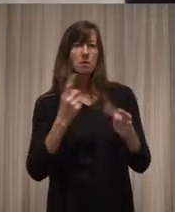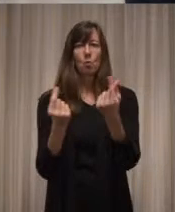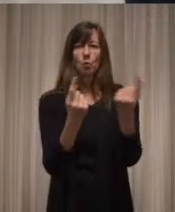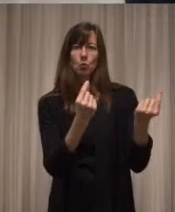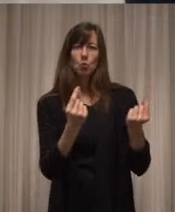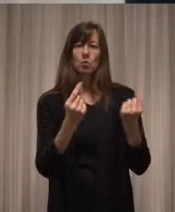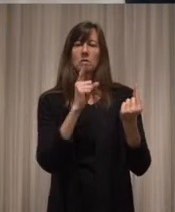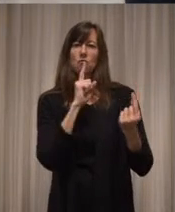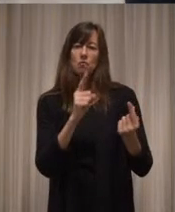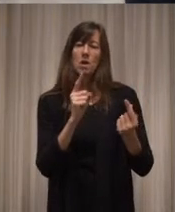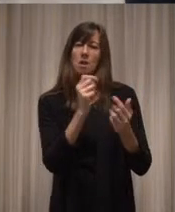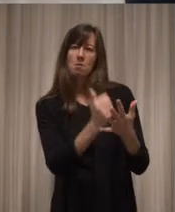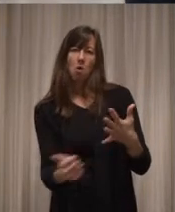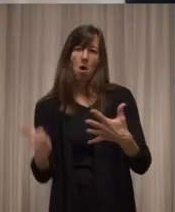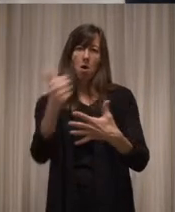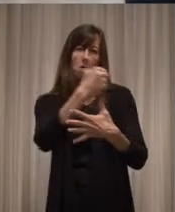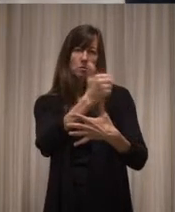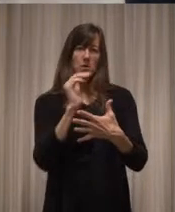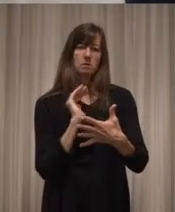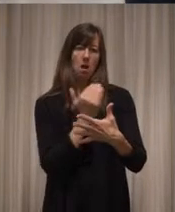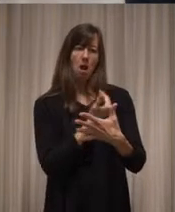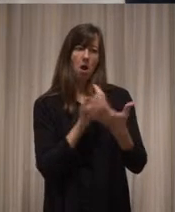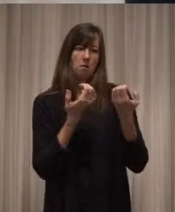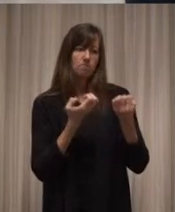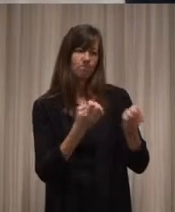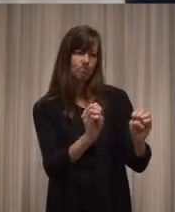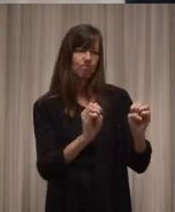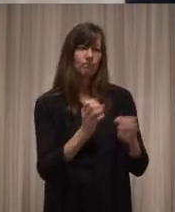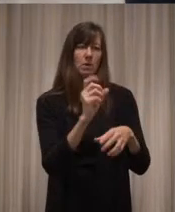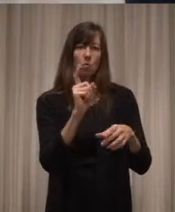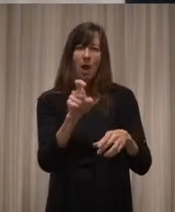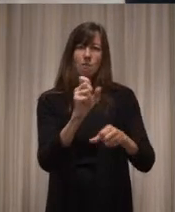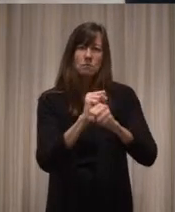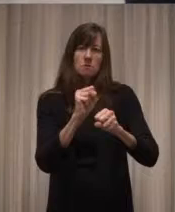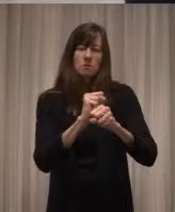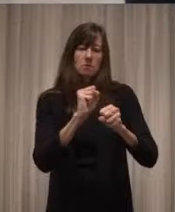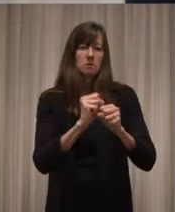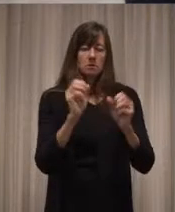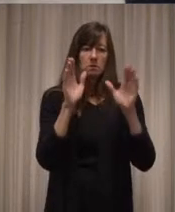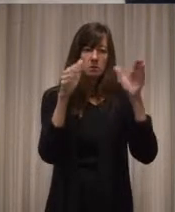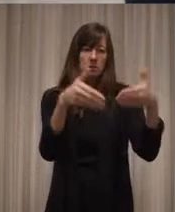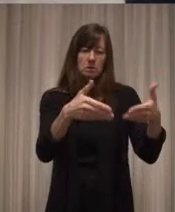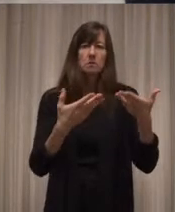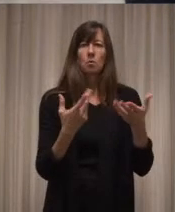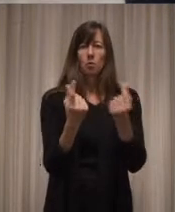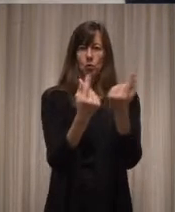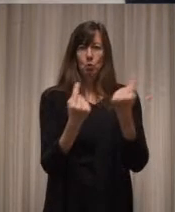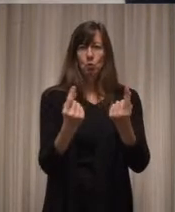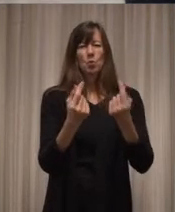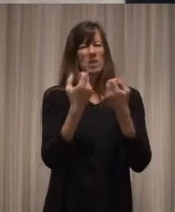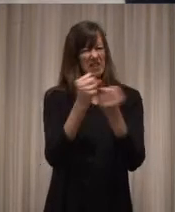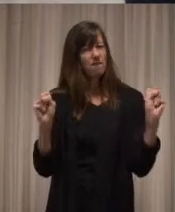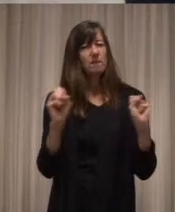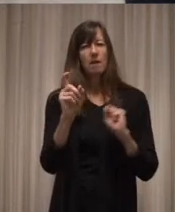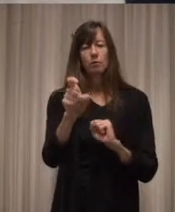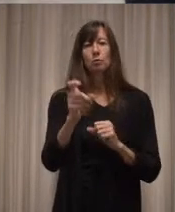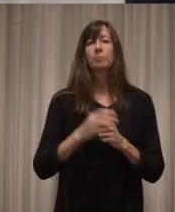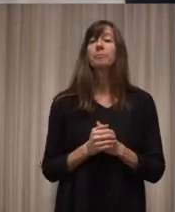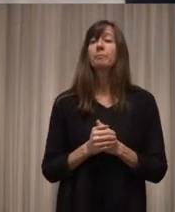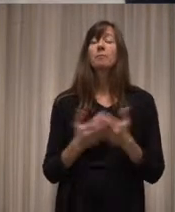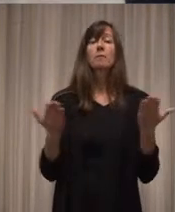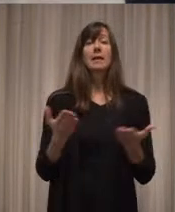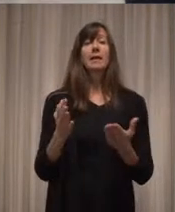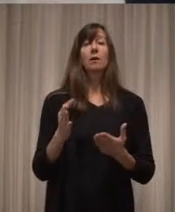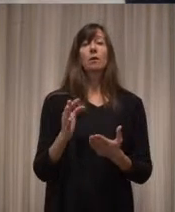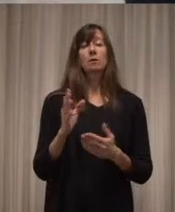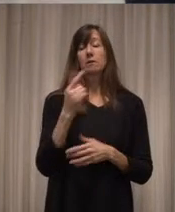planning efforts. Yesterday, as I said at the beginning, the very first doses of the Pfizer vaccine were administered here in